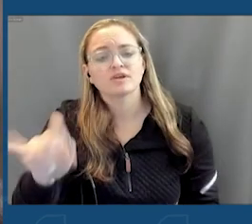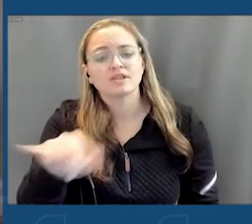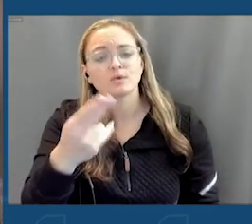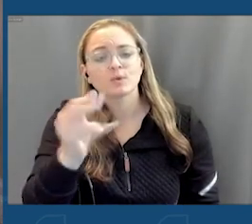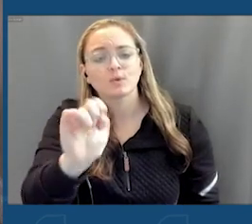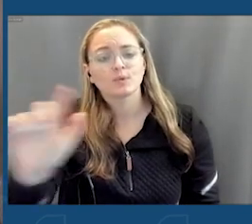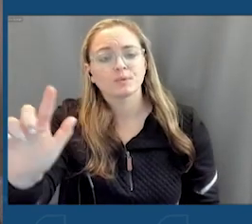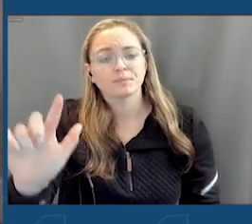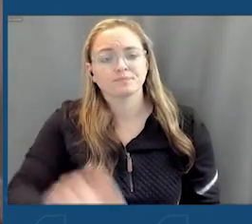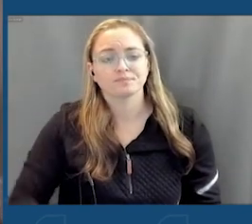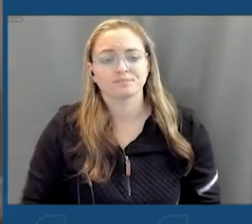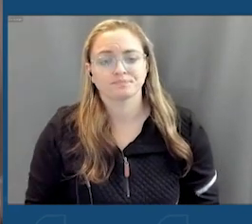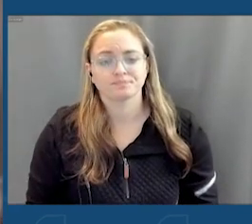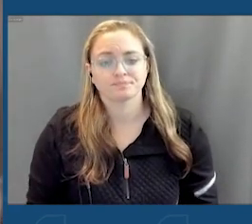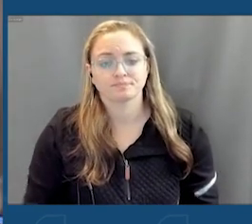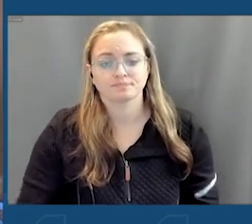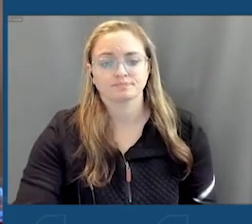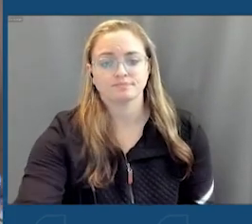Hochul.